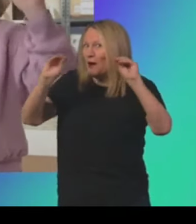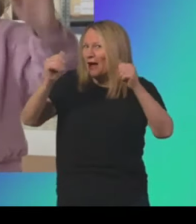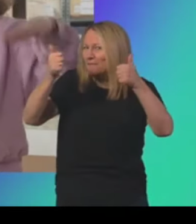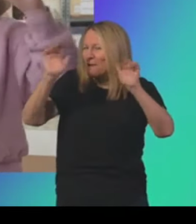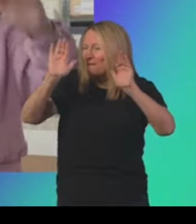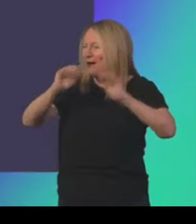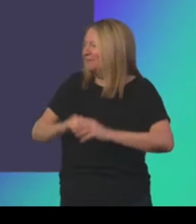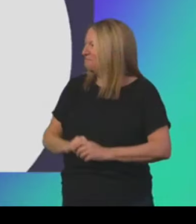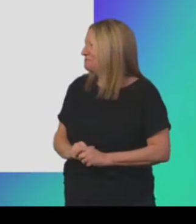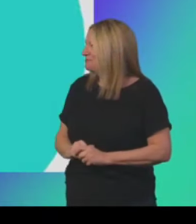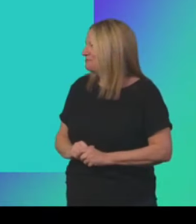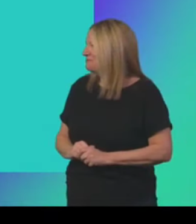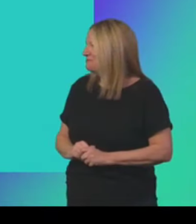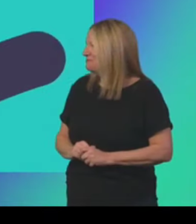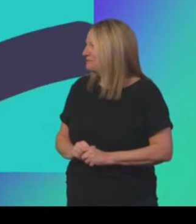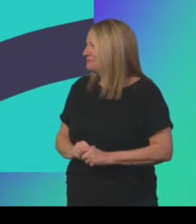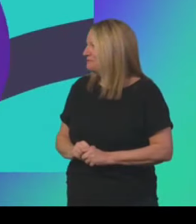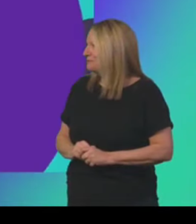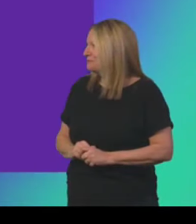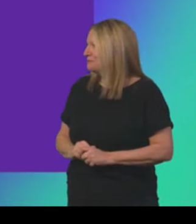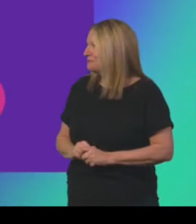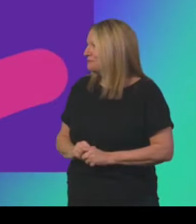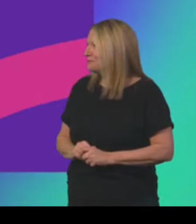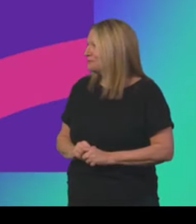Newsround! Bye!